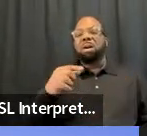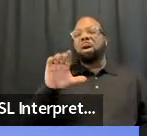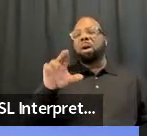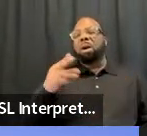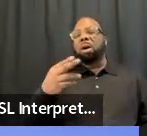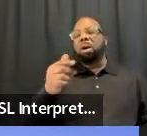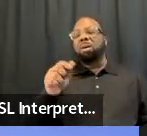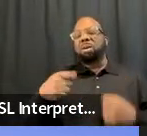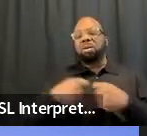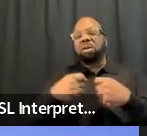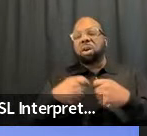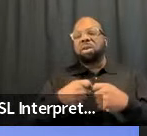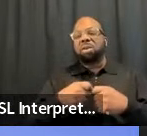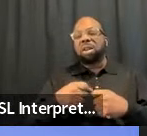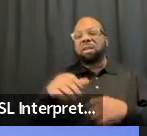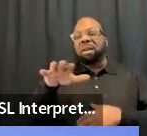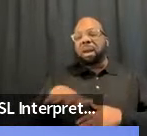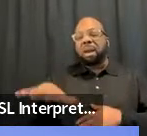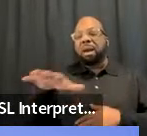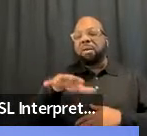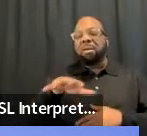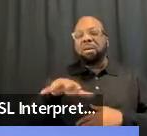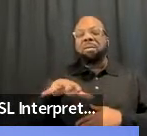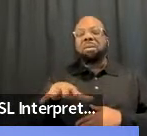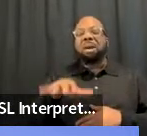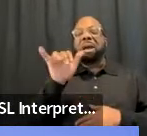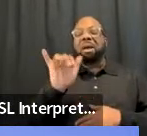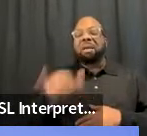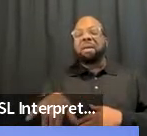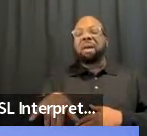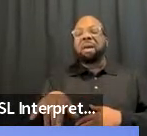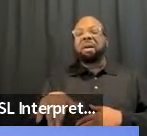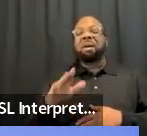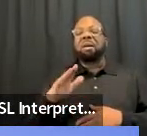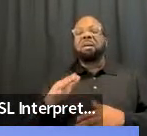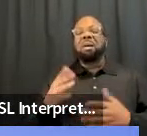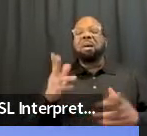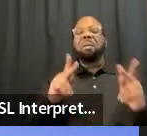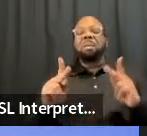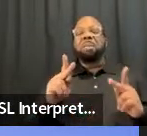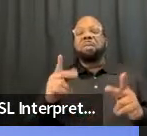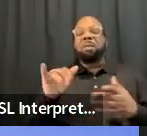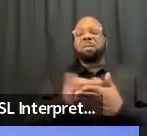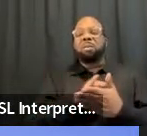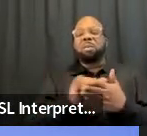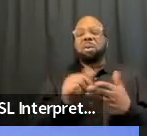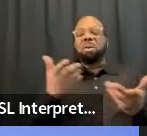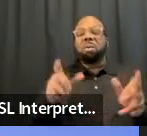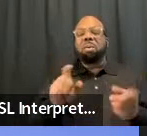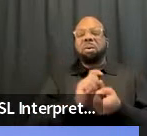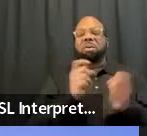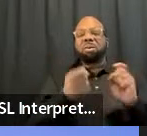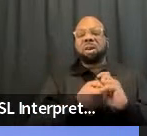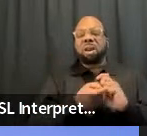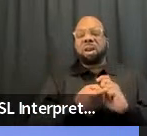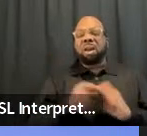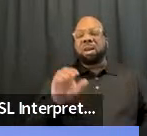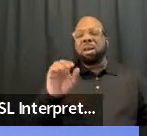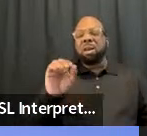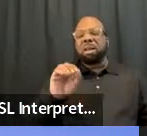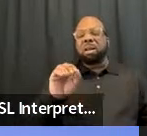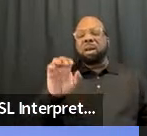find electric charging stations. That disincentivizes New Yorkers from making the switch to zero-emission